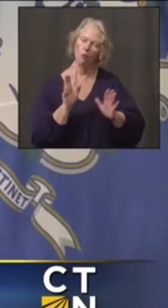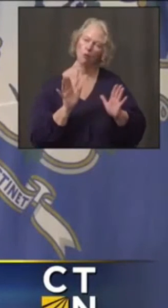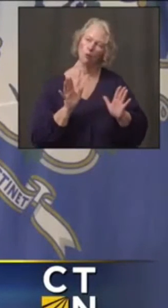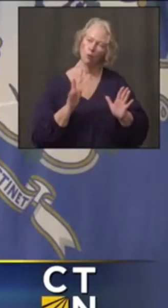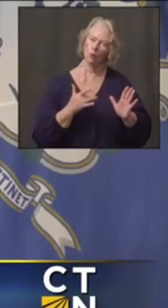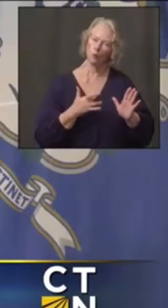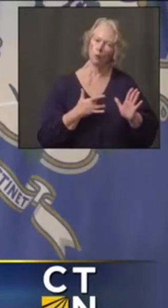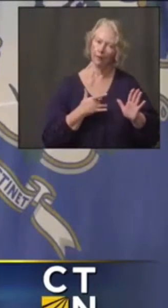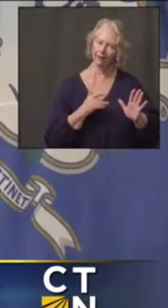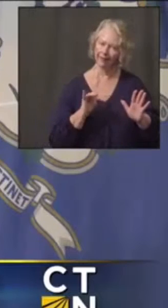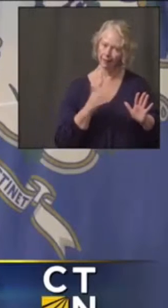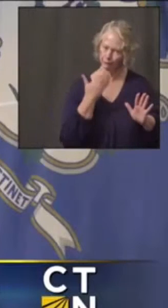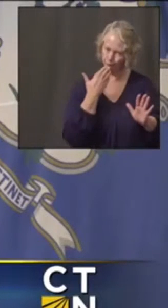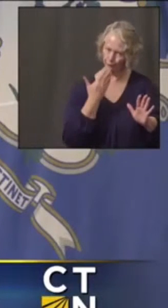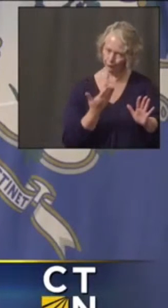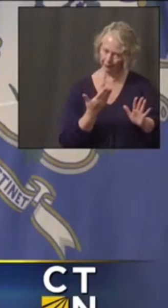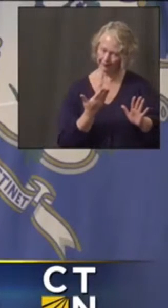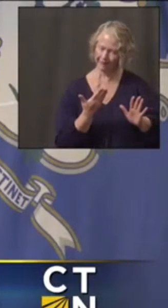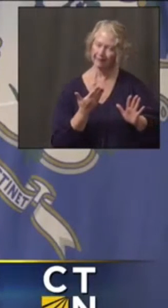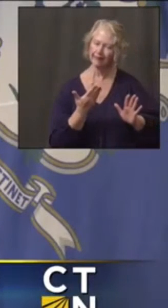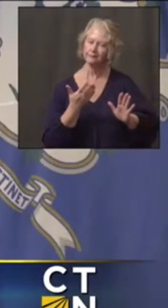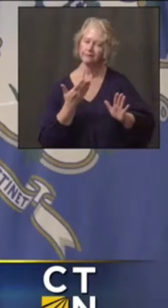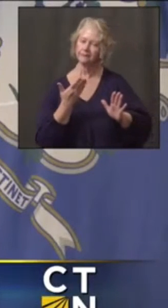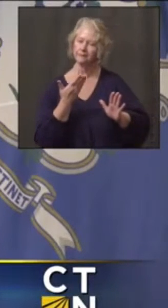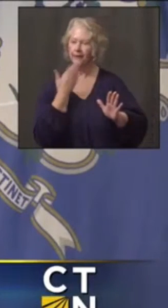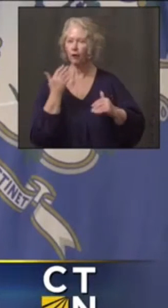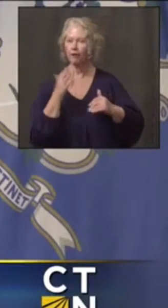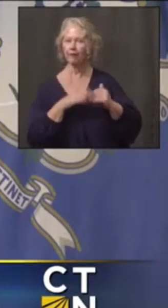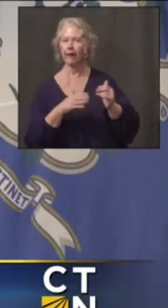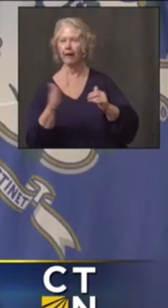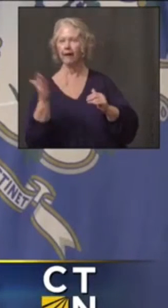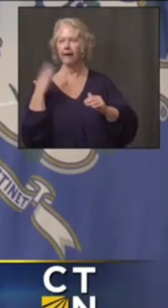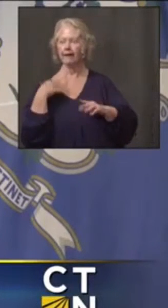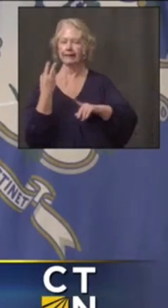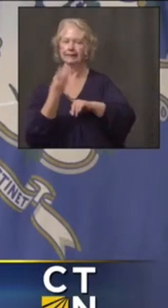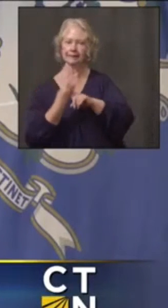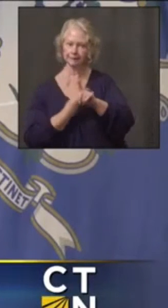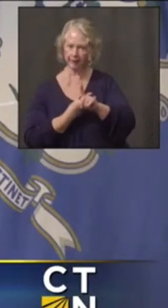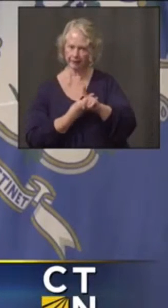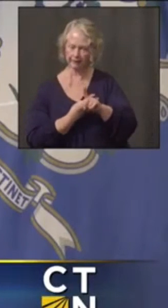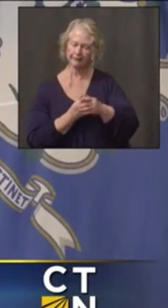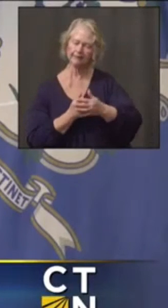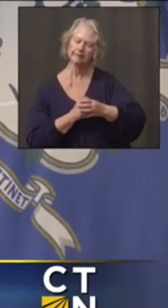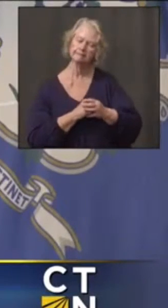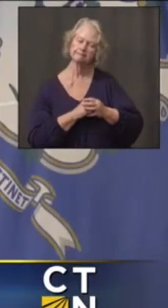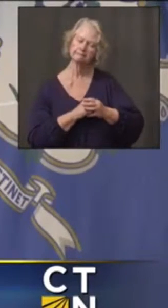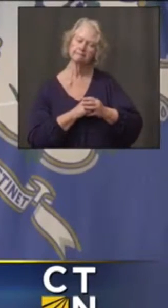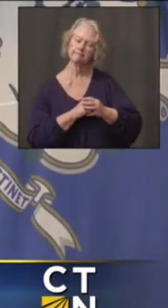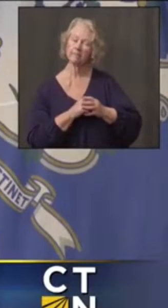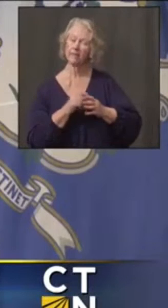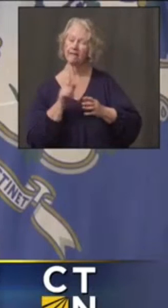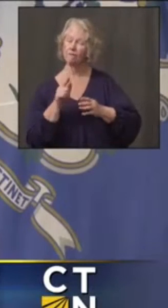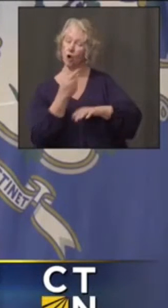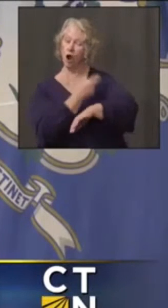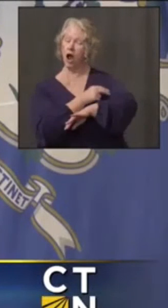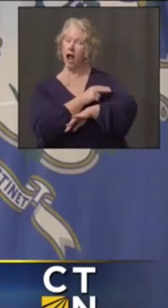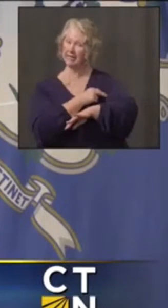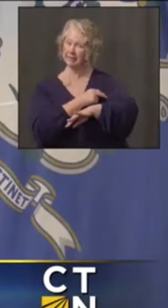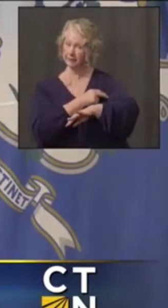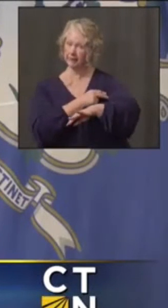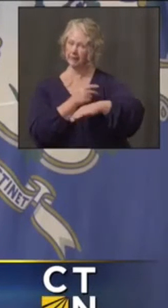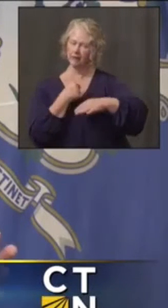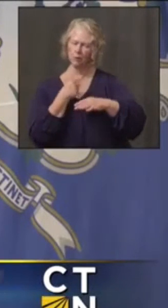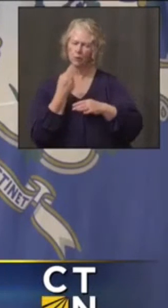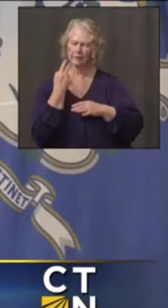relative good news compared to maybe what we saw 6 months ago. What you see in the hospitalizations is sort of a 2 or